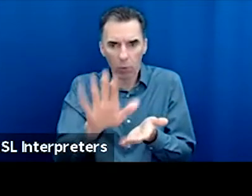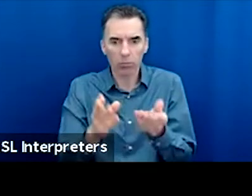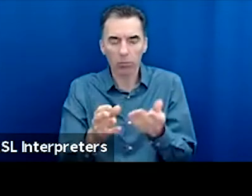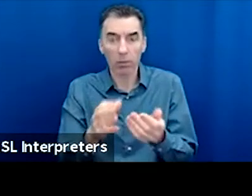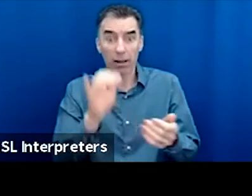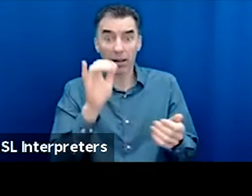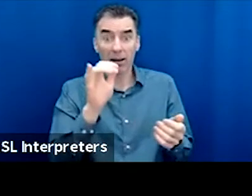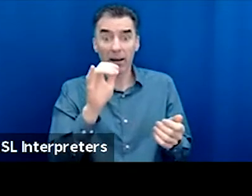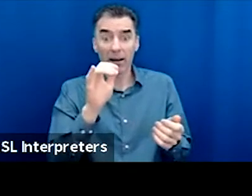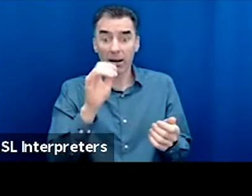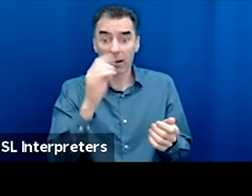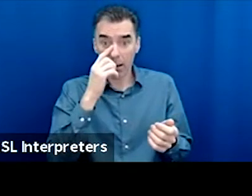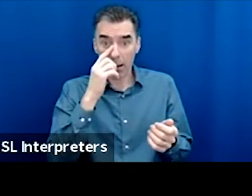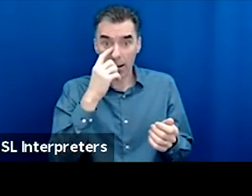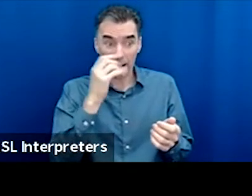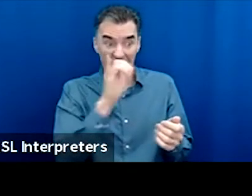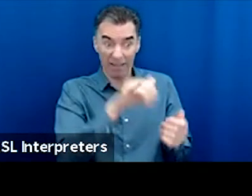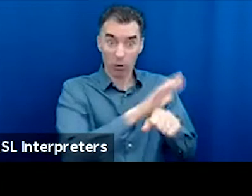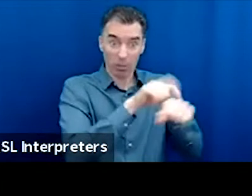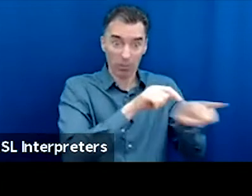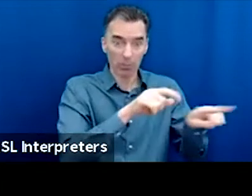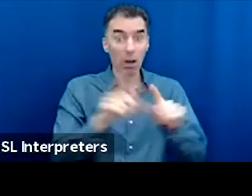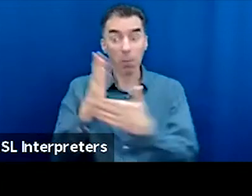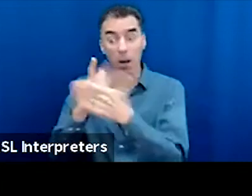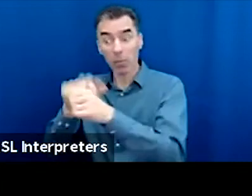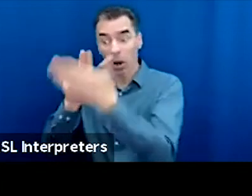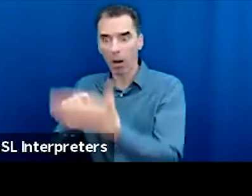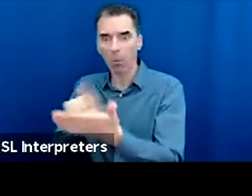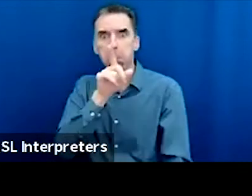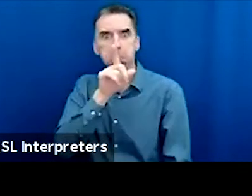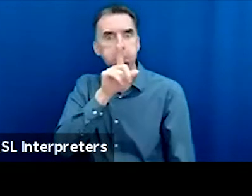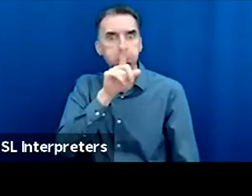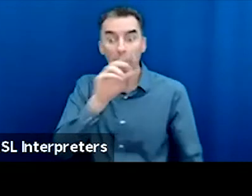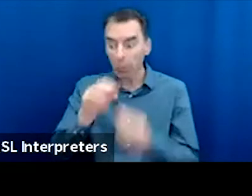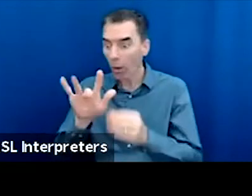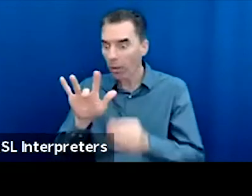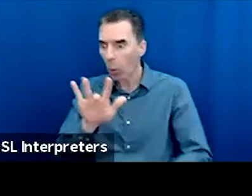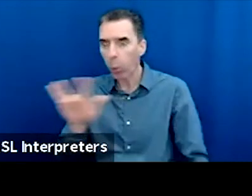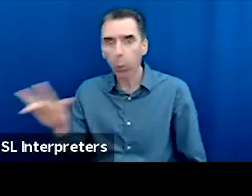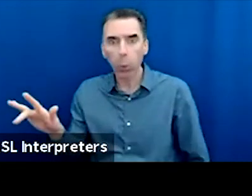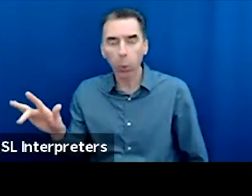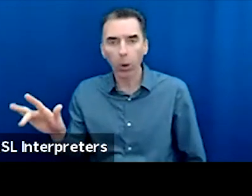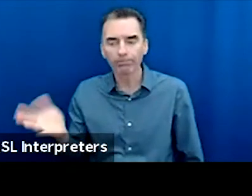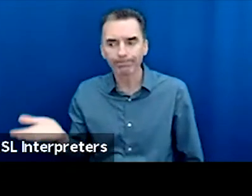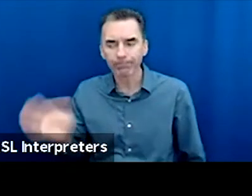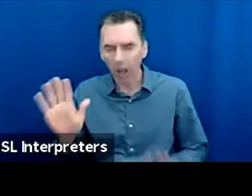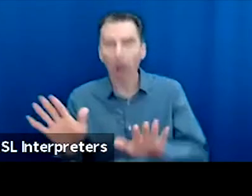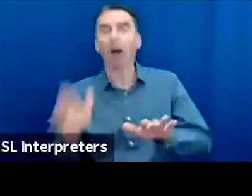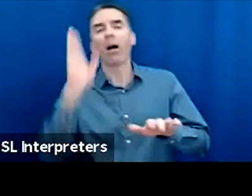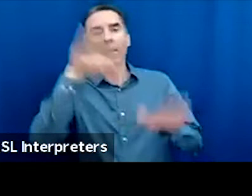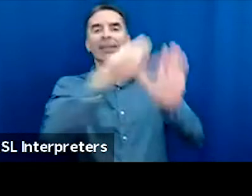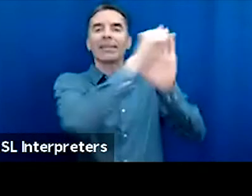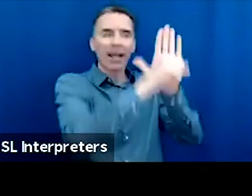even exist in the part-time contract. It's just not there. Now, there are statutory laws about intellectual